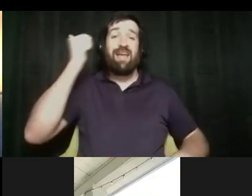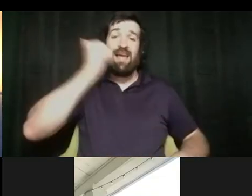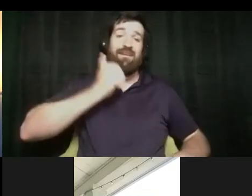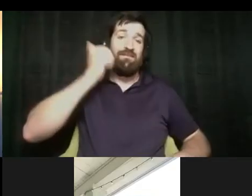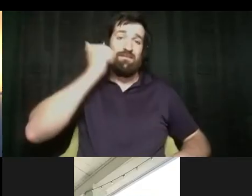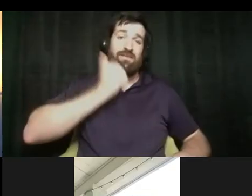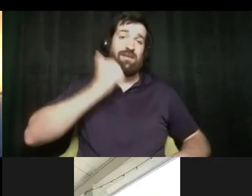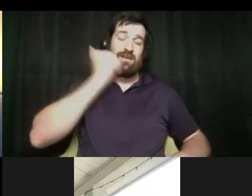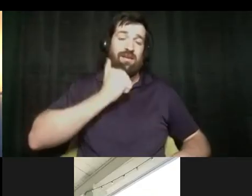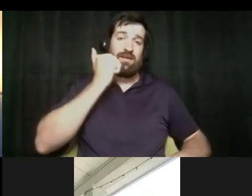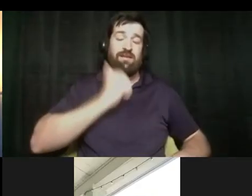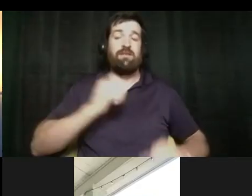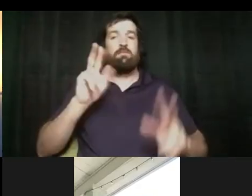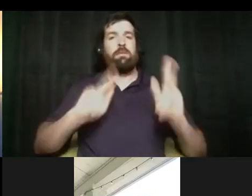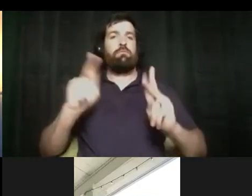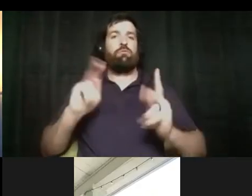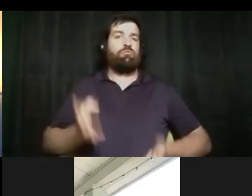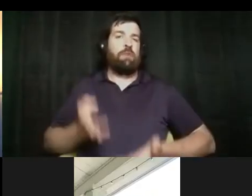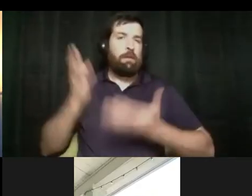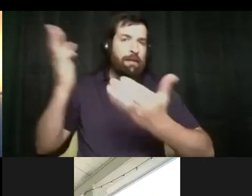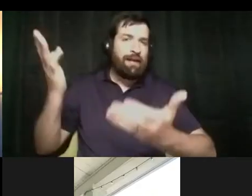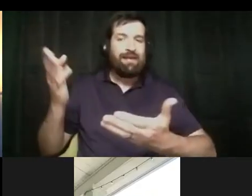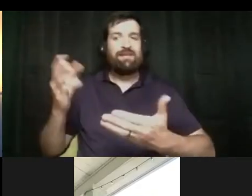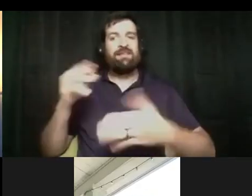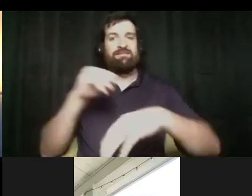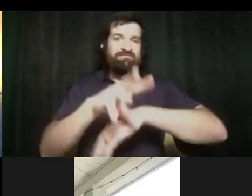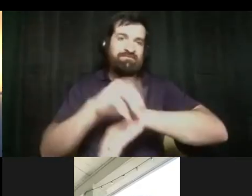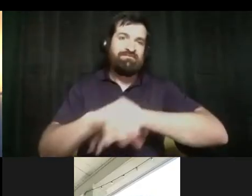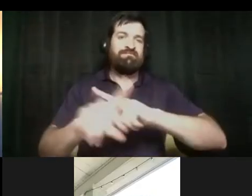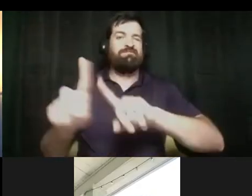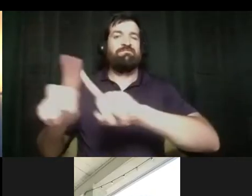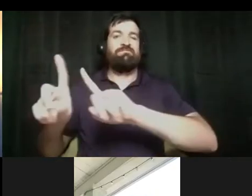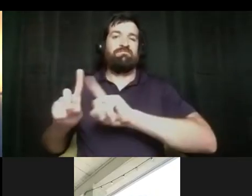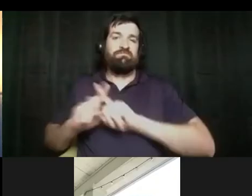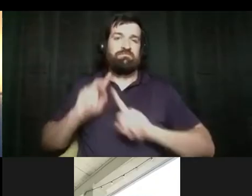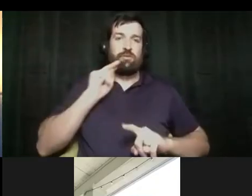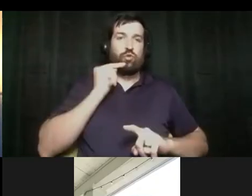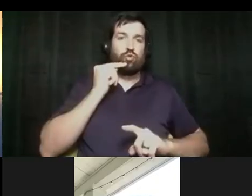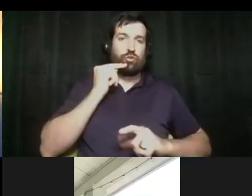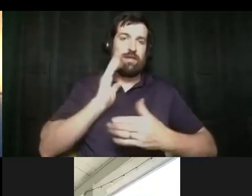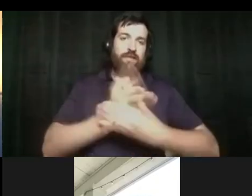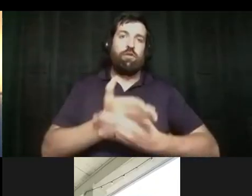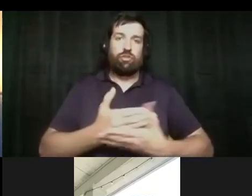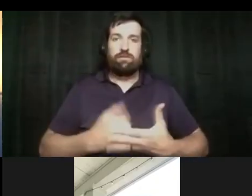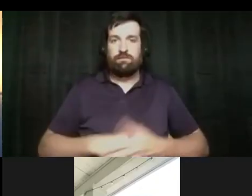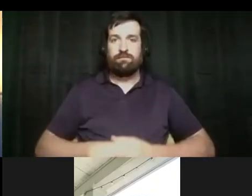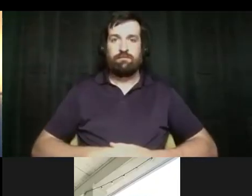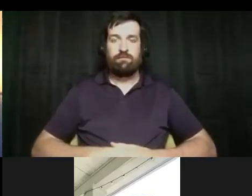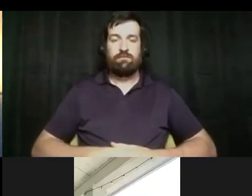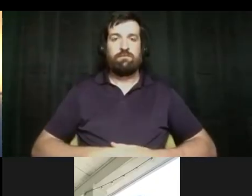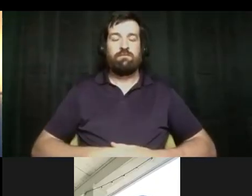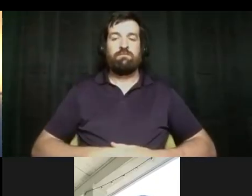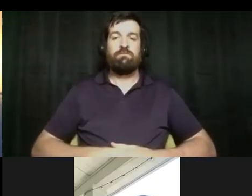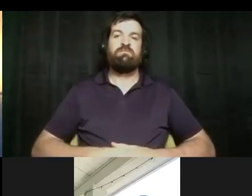are, recommending, advising different nutrition intervention, taking